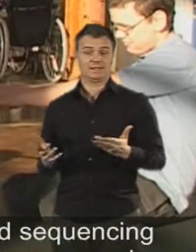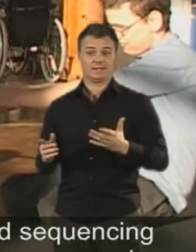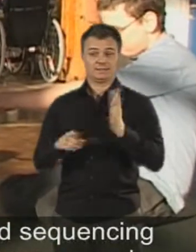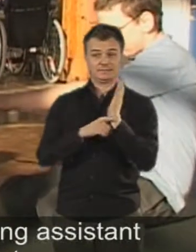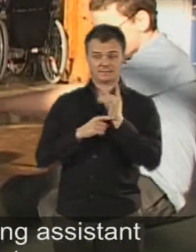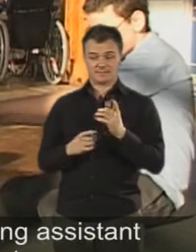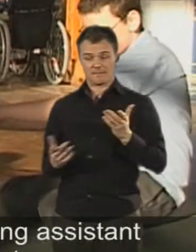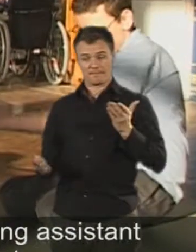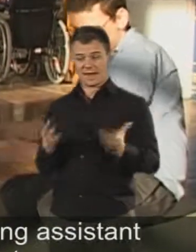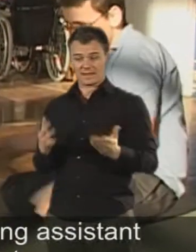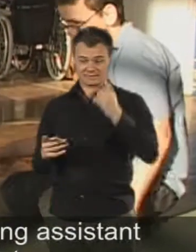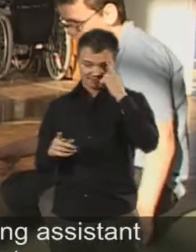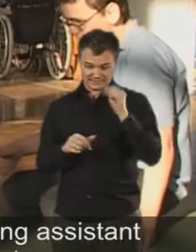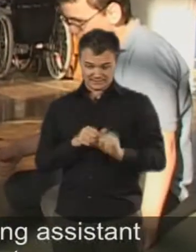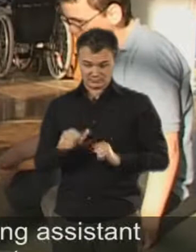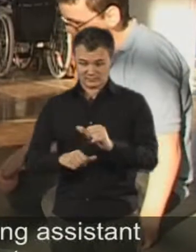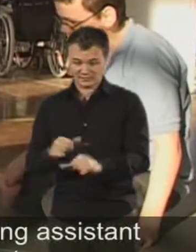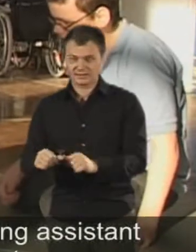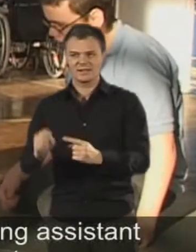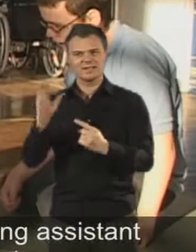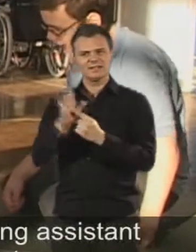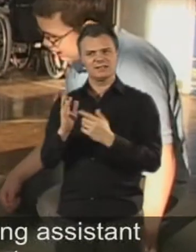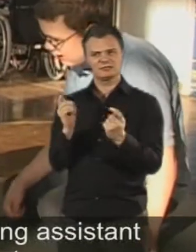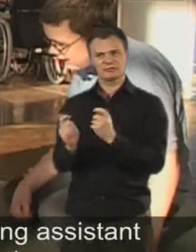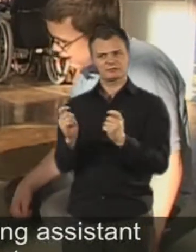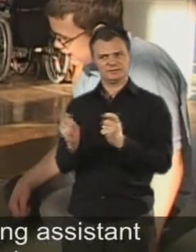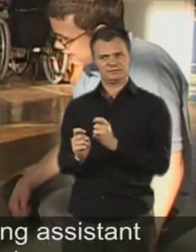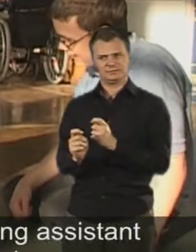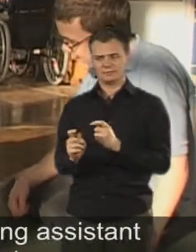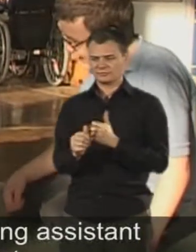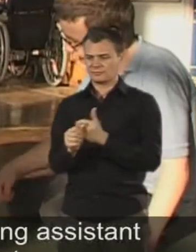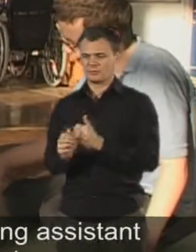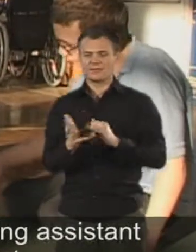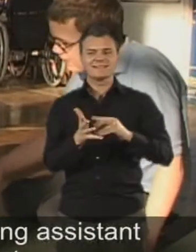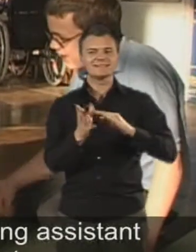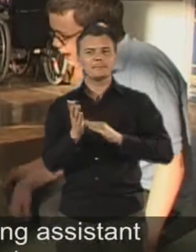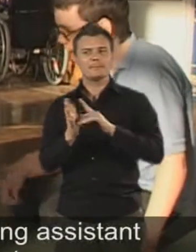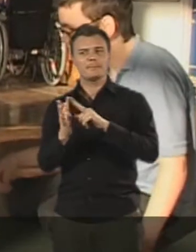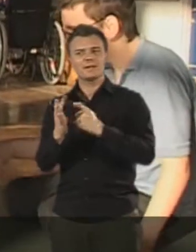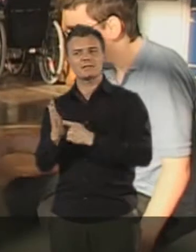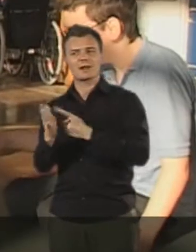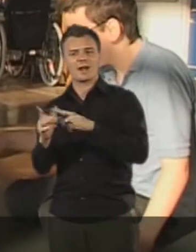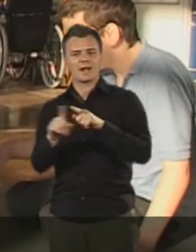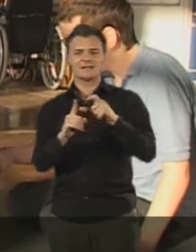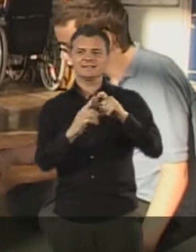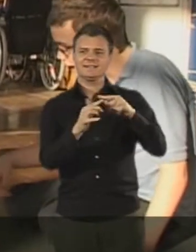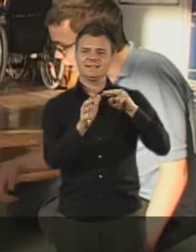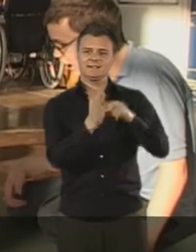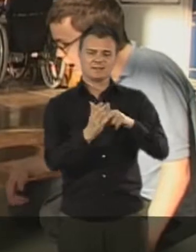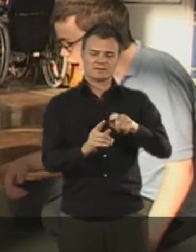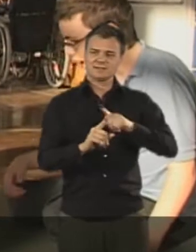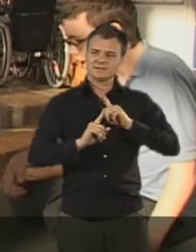to support Sameera and Dean is the deployment of a teaching assistant and the use of alternative equipment. What advice would Shelley give